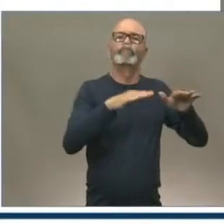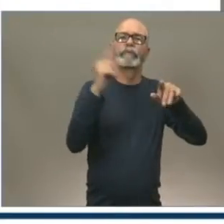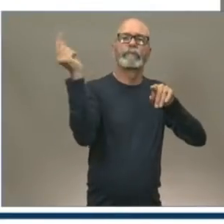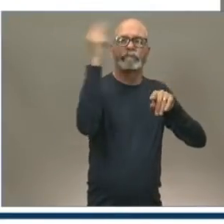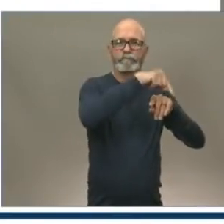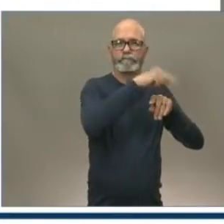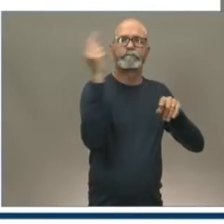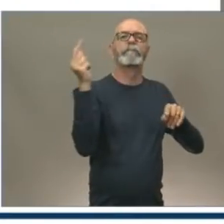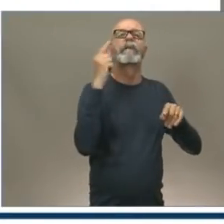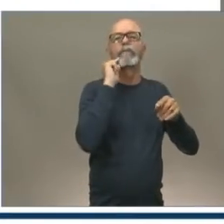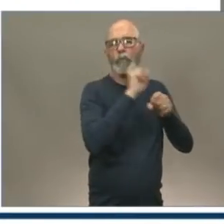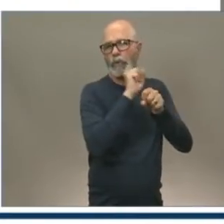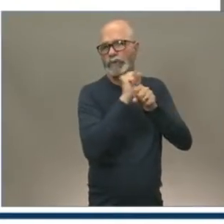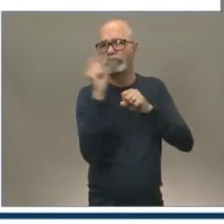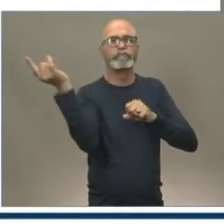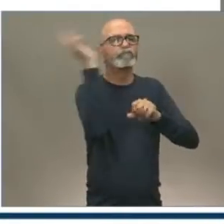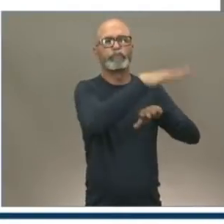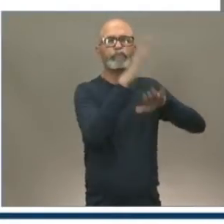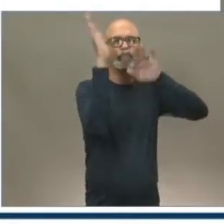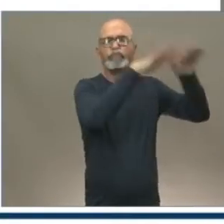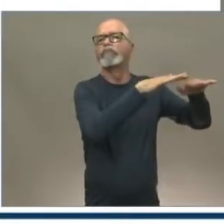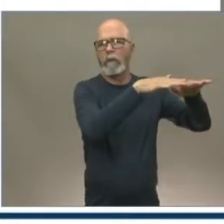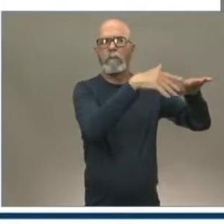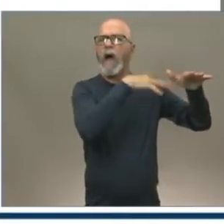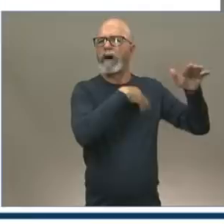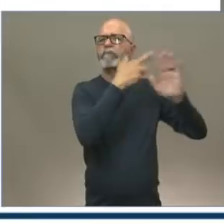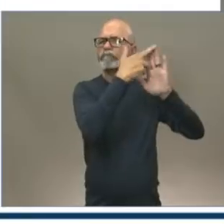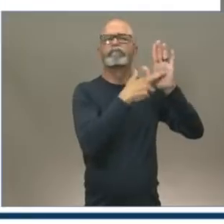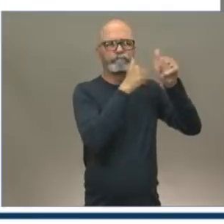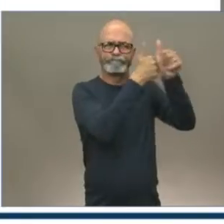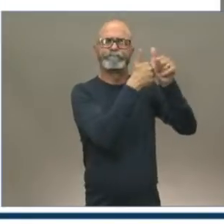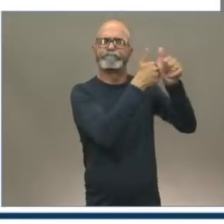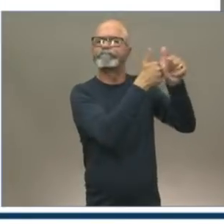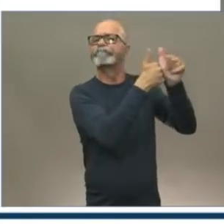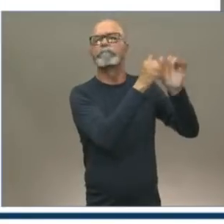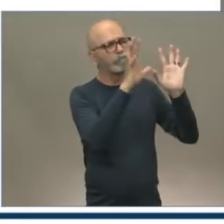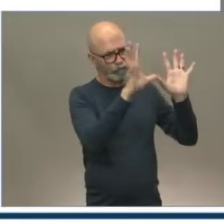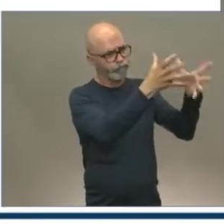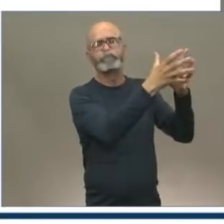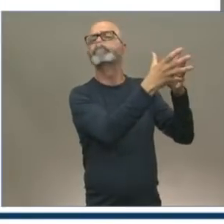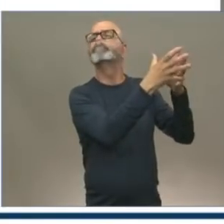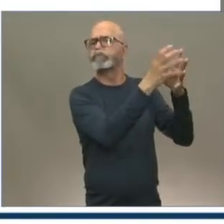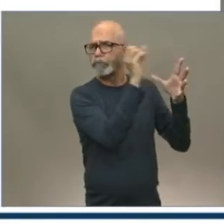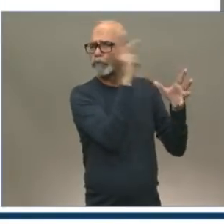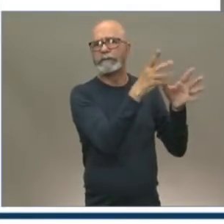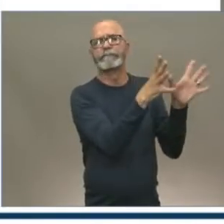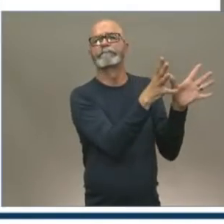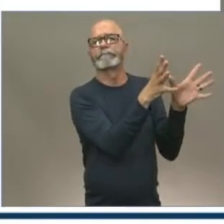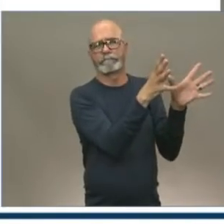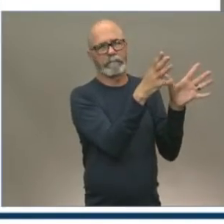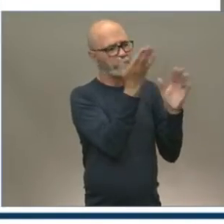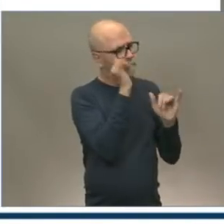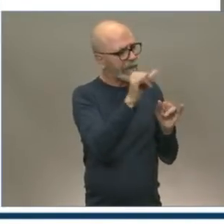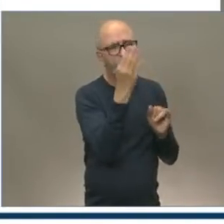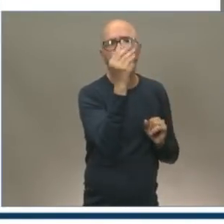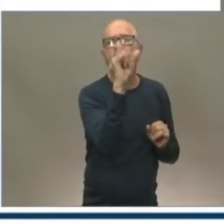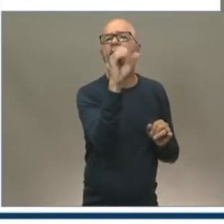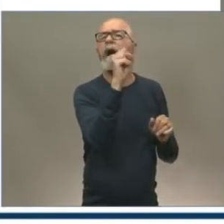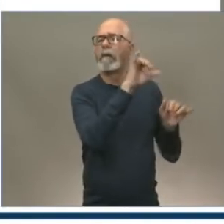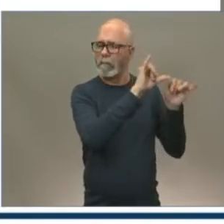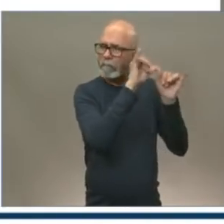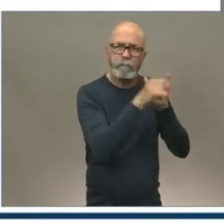that we have very clear protocols and that require quarantining or modified quarantine and